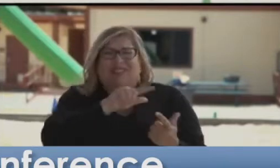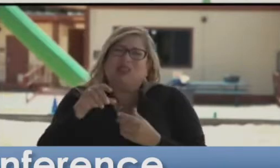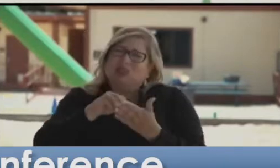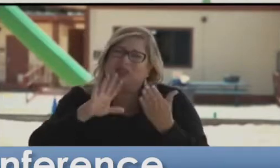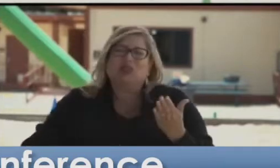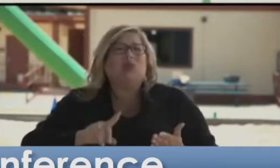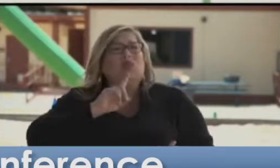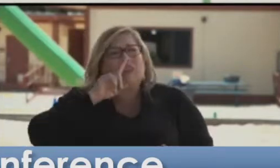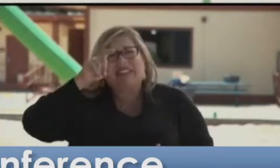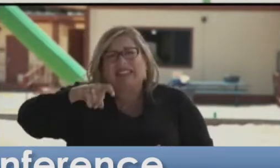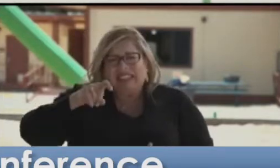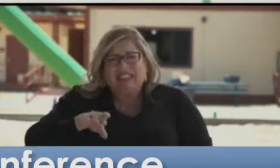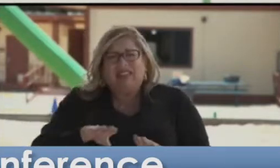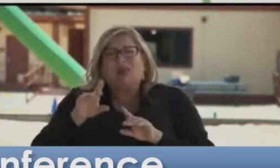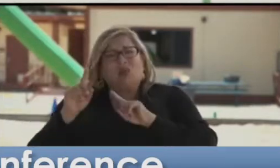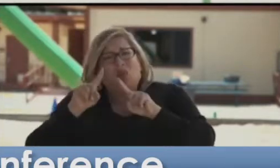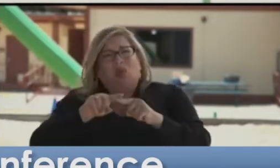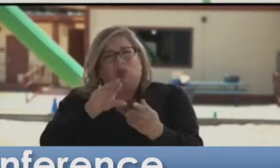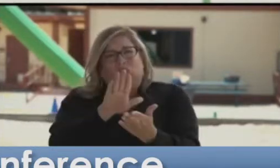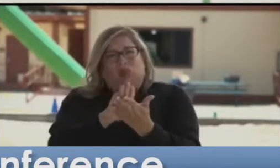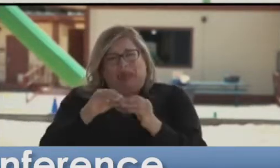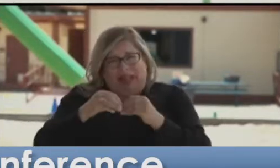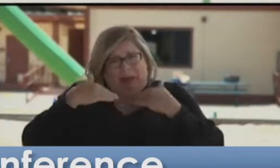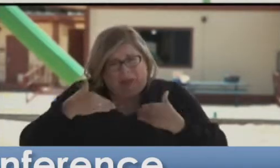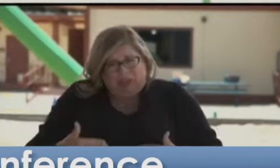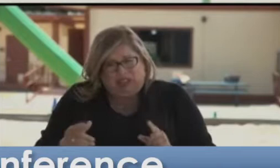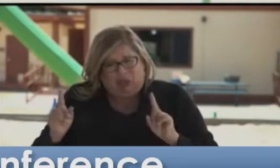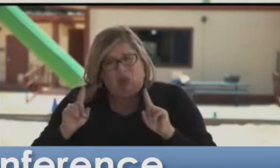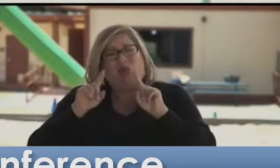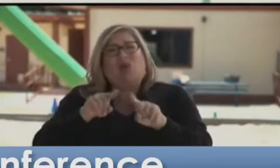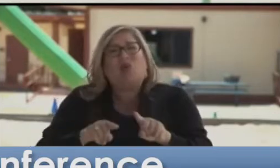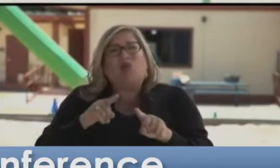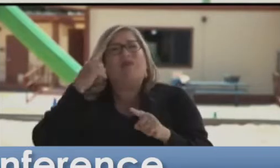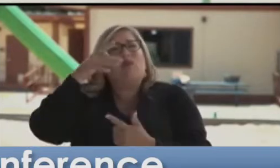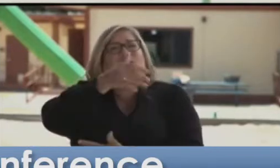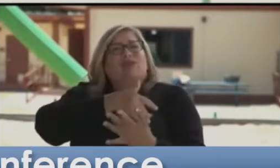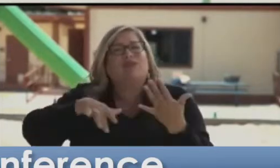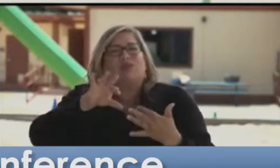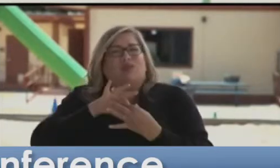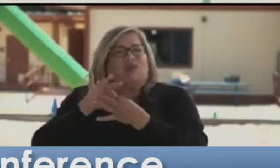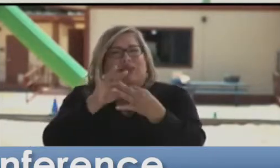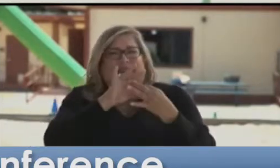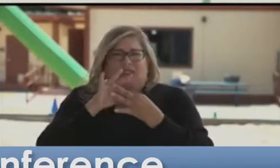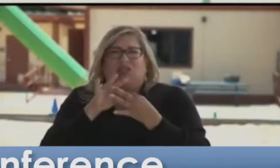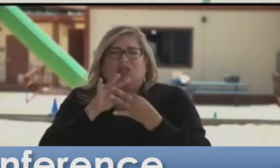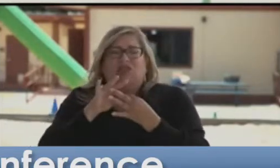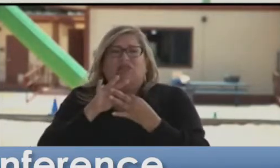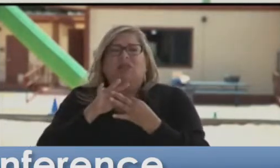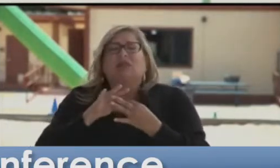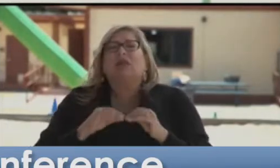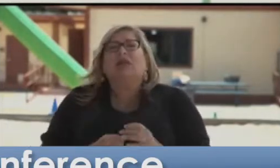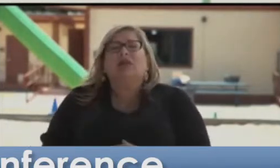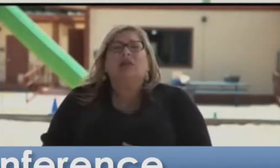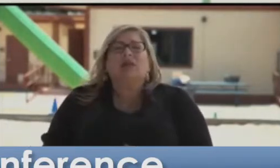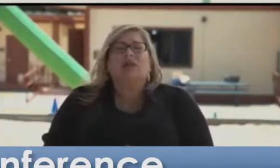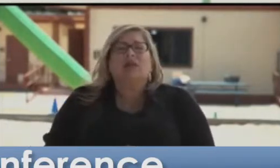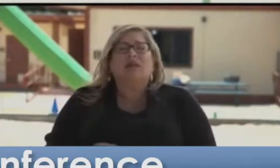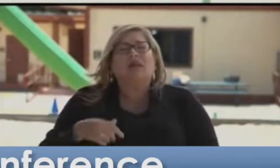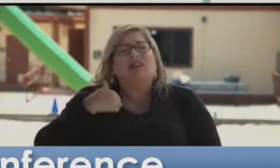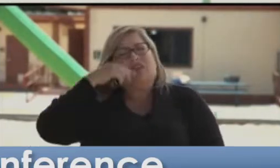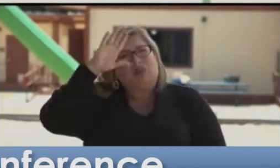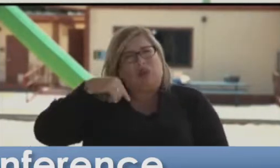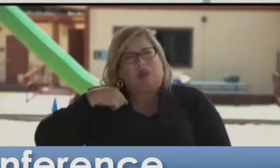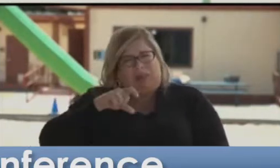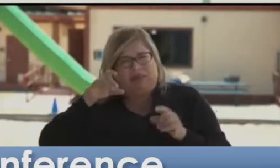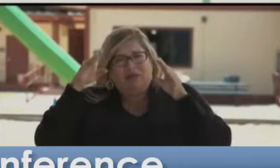for social connection, for connection with their educators. It's not lost on me that as much as it's important for us to focus